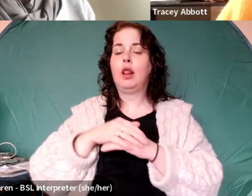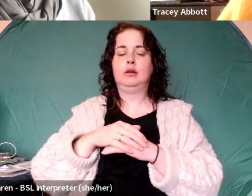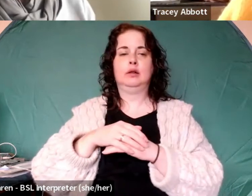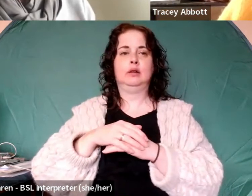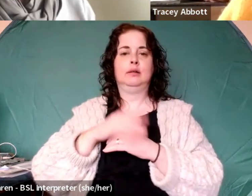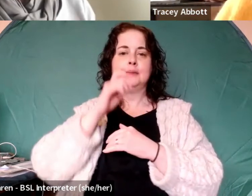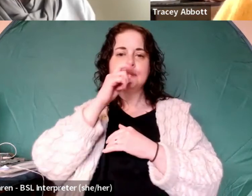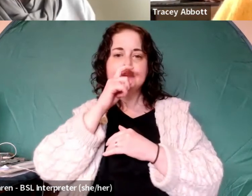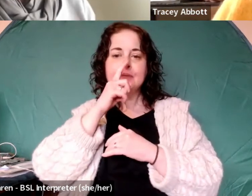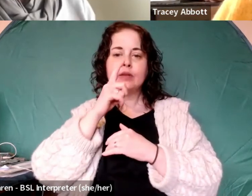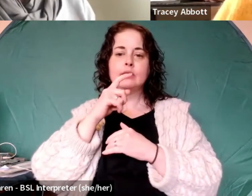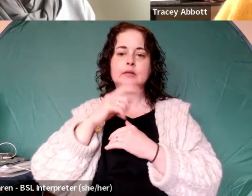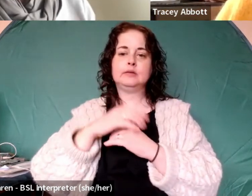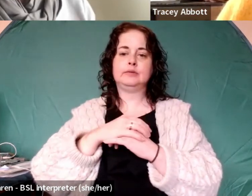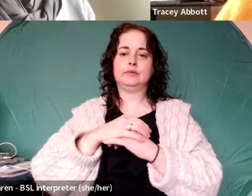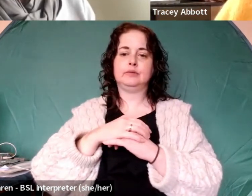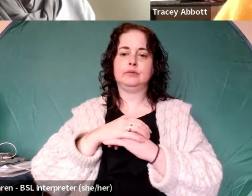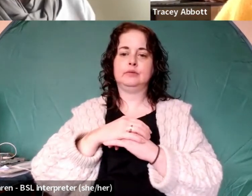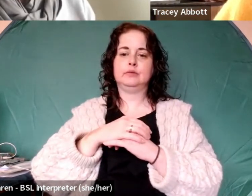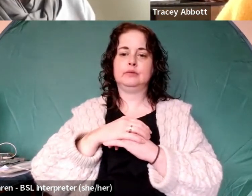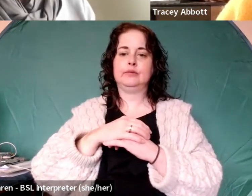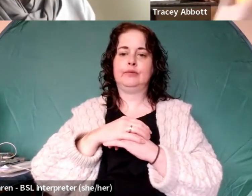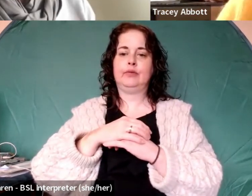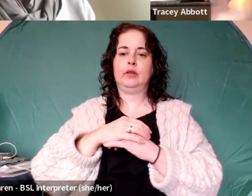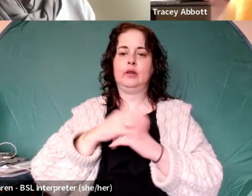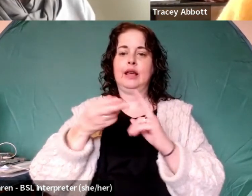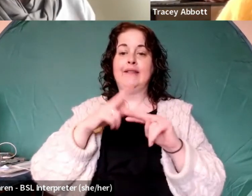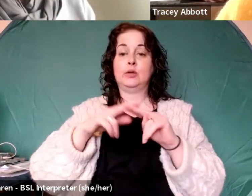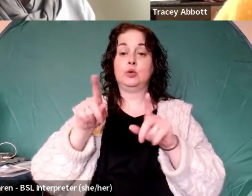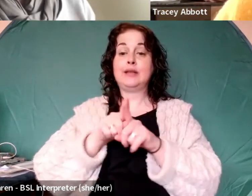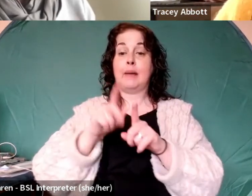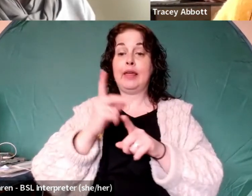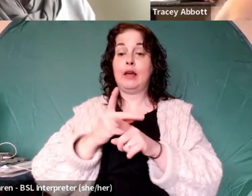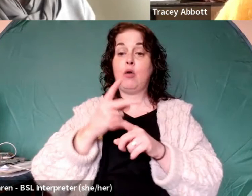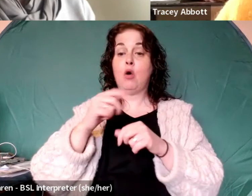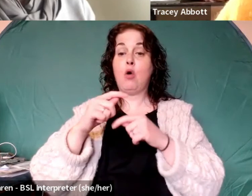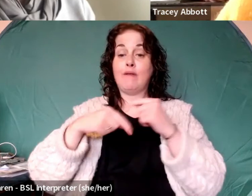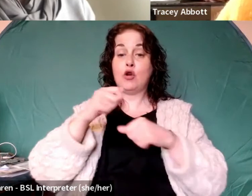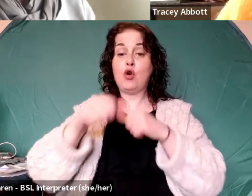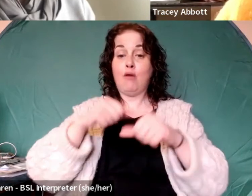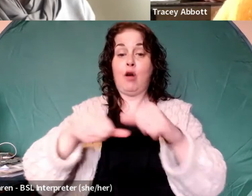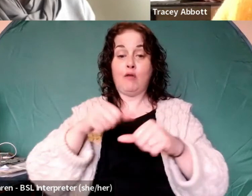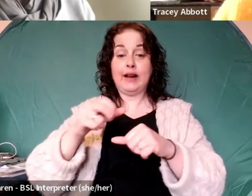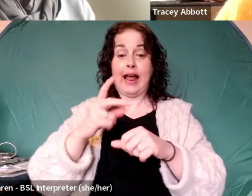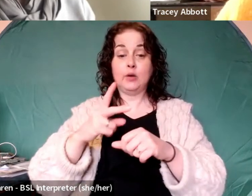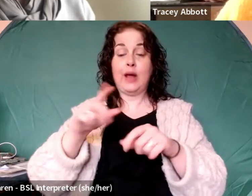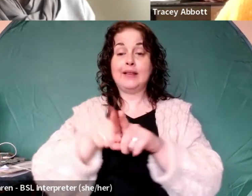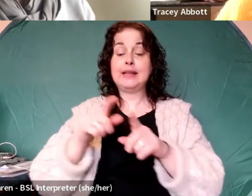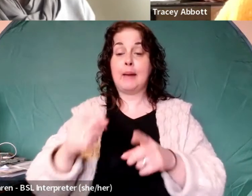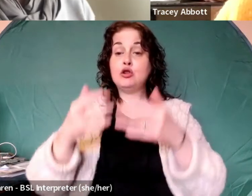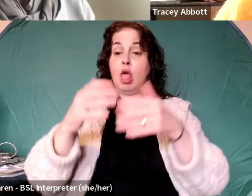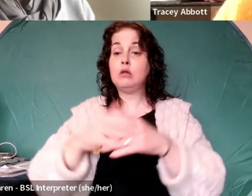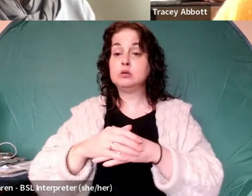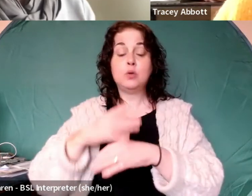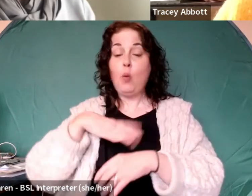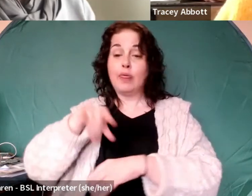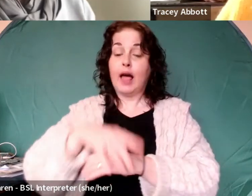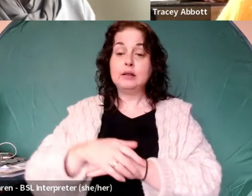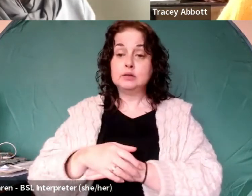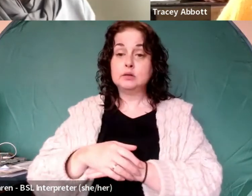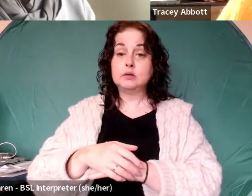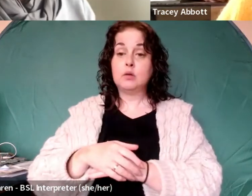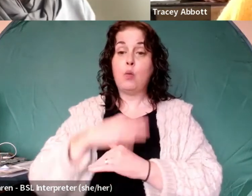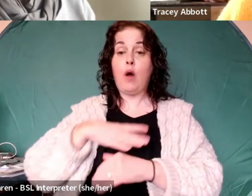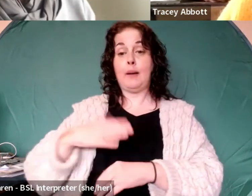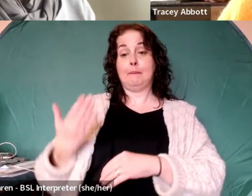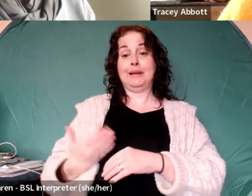that madness thing you said. Excuse me, if you do the same thing over and over again the same way, you get the same results. And we don't want that. We want